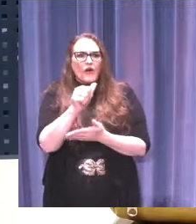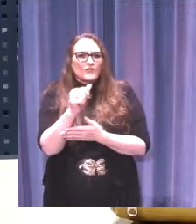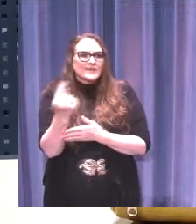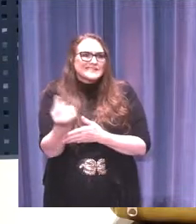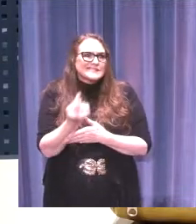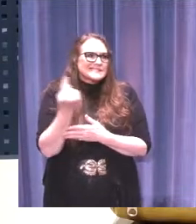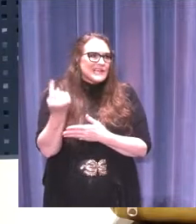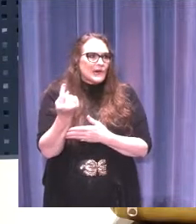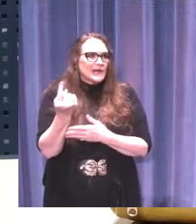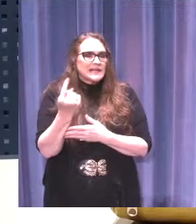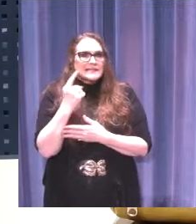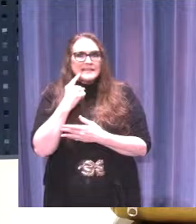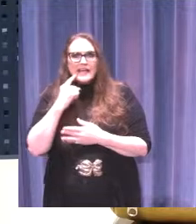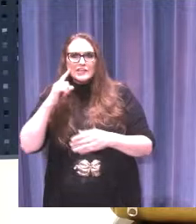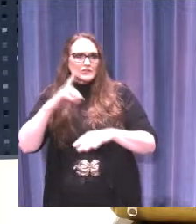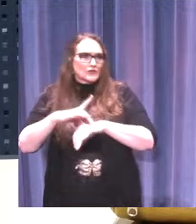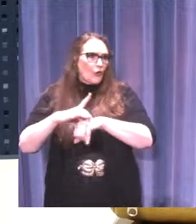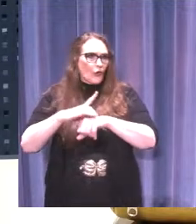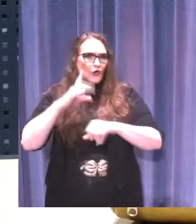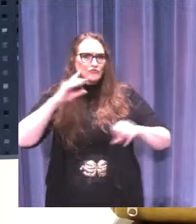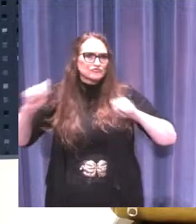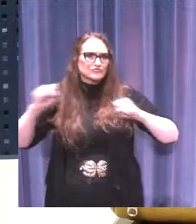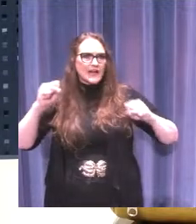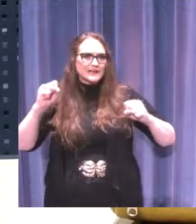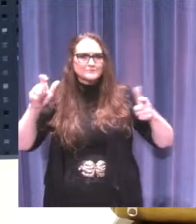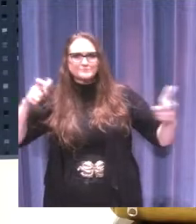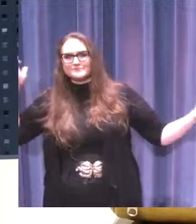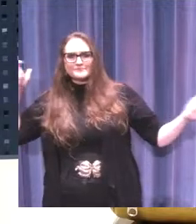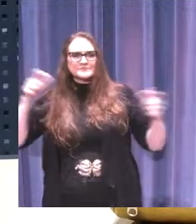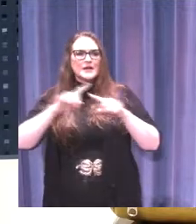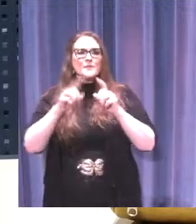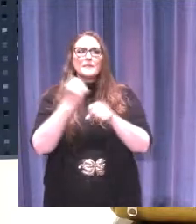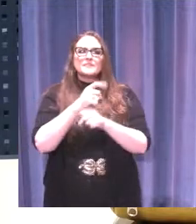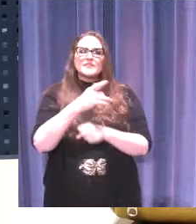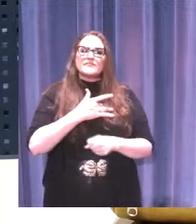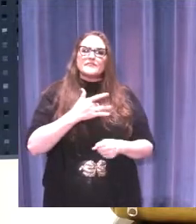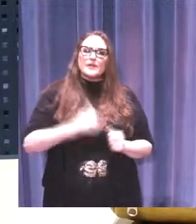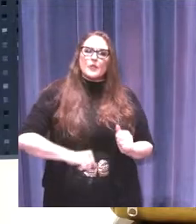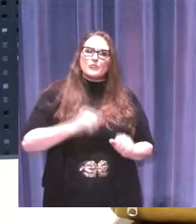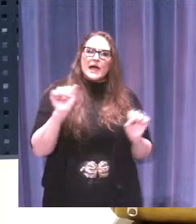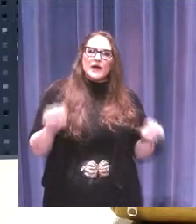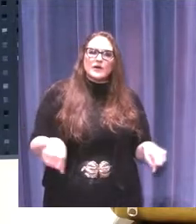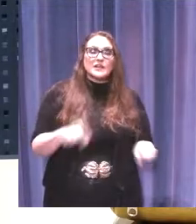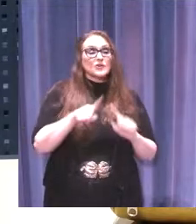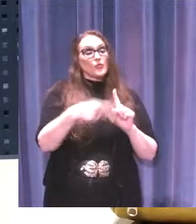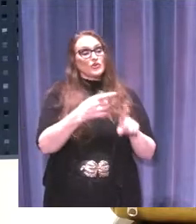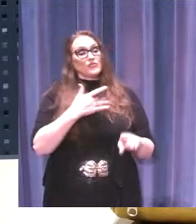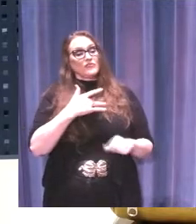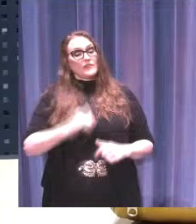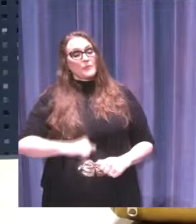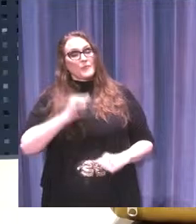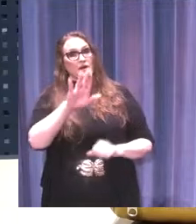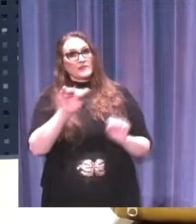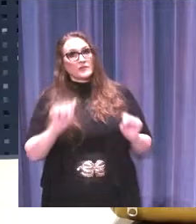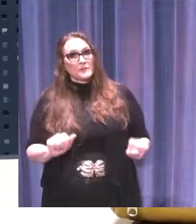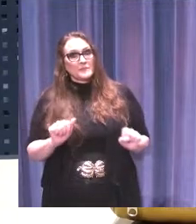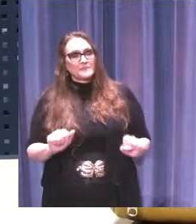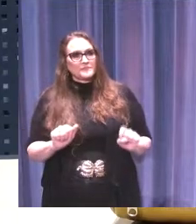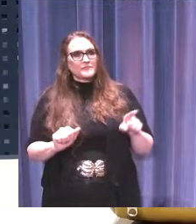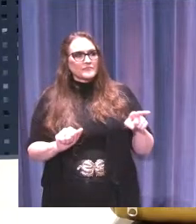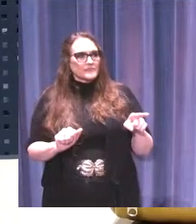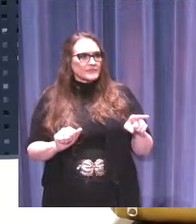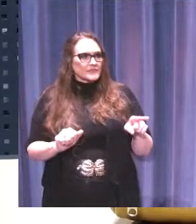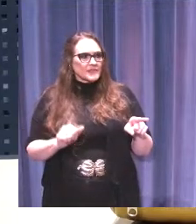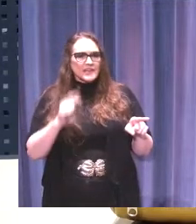necessarily earth-shattering, but something they could feel proud of. Because once you feel proud of your abilities, they'll take you a